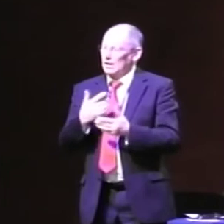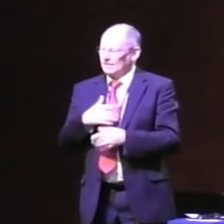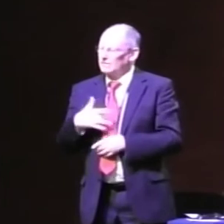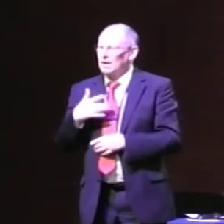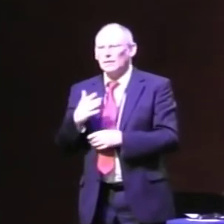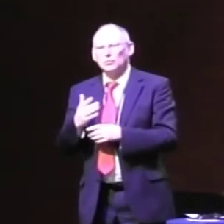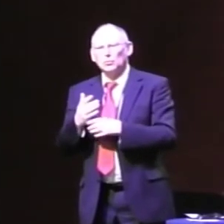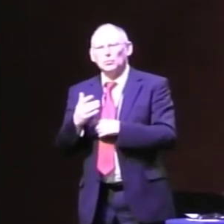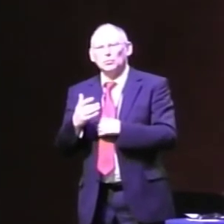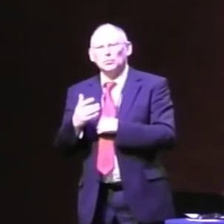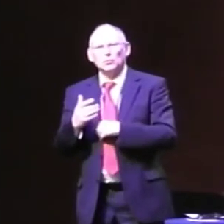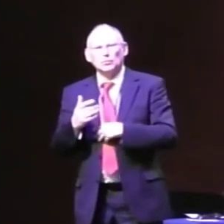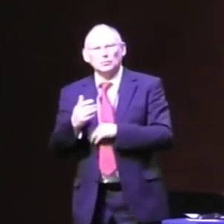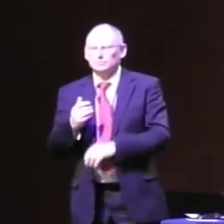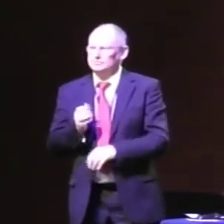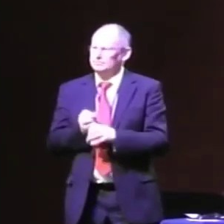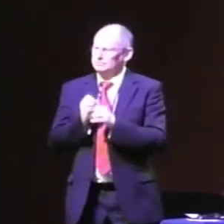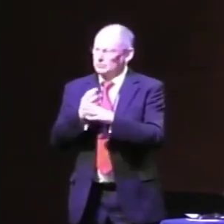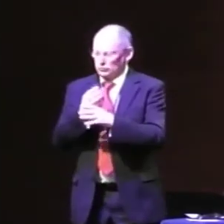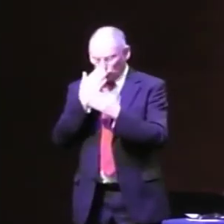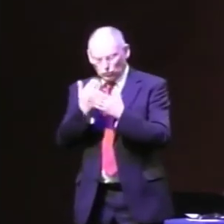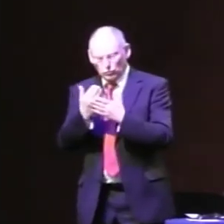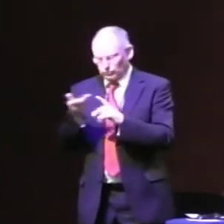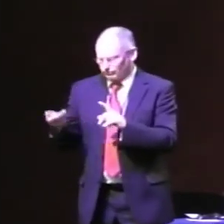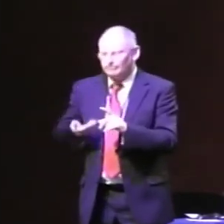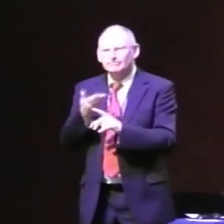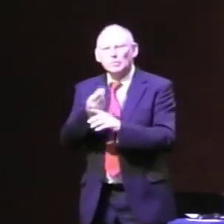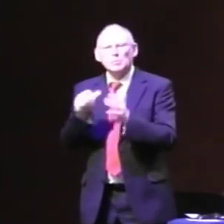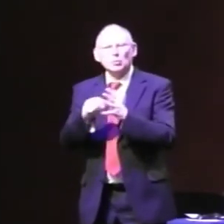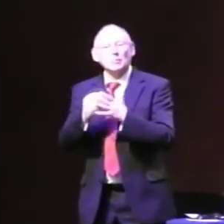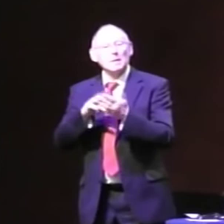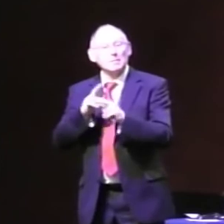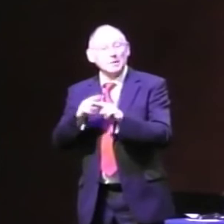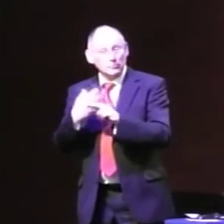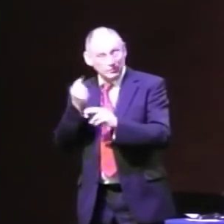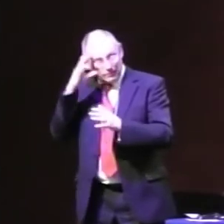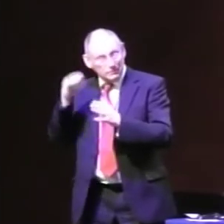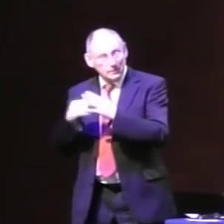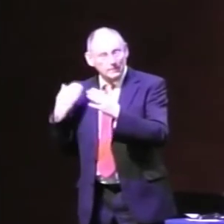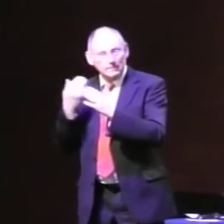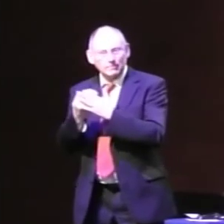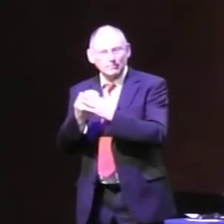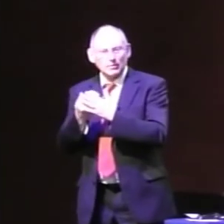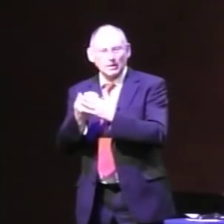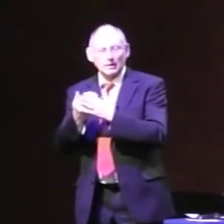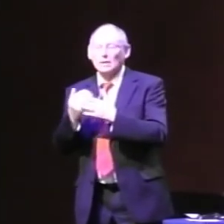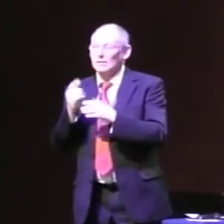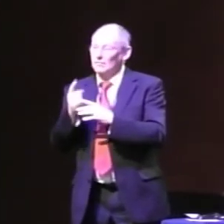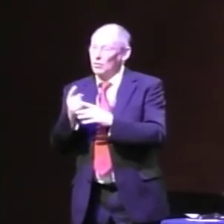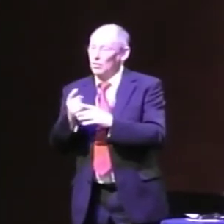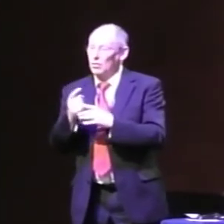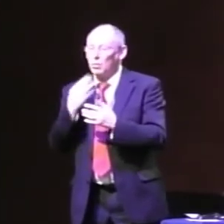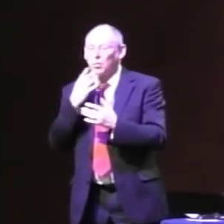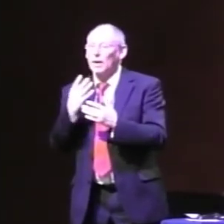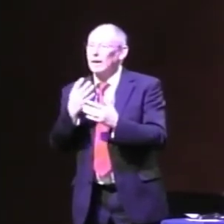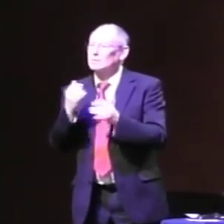to relay some of the problems that are facing parents in Edinburgh, the detriment that is facing parents. When